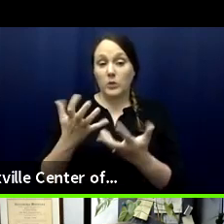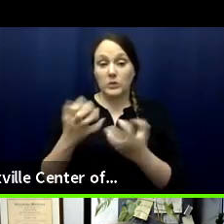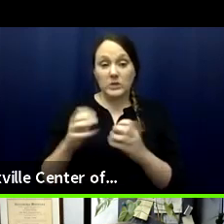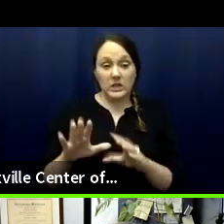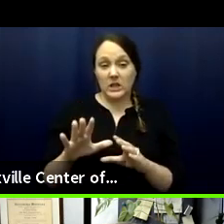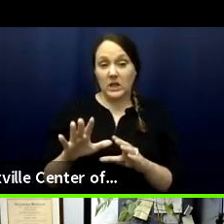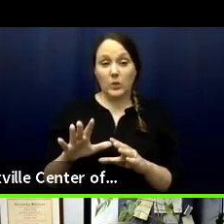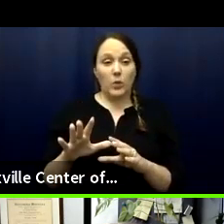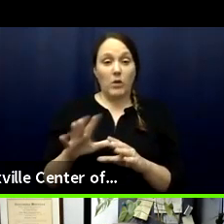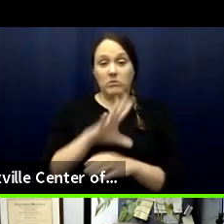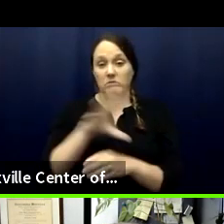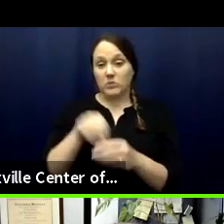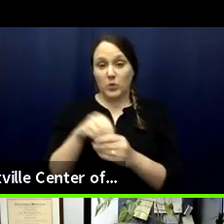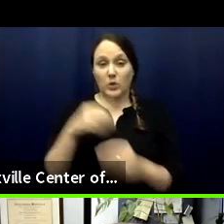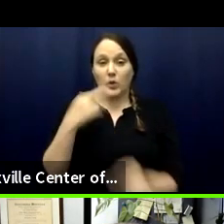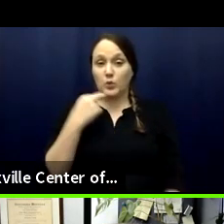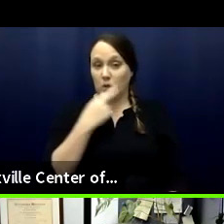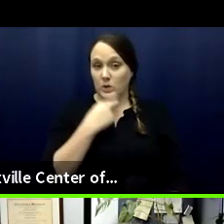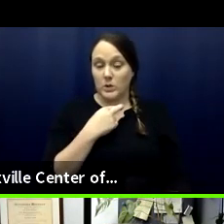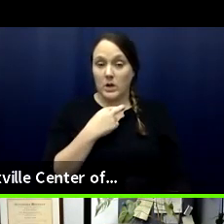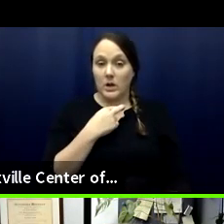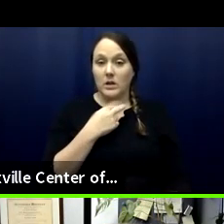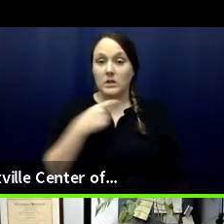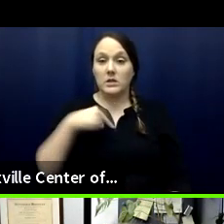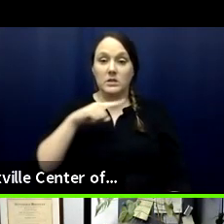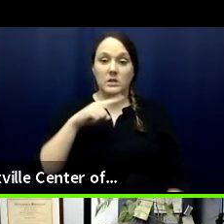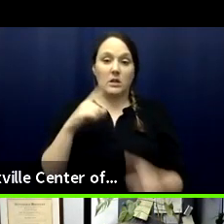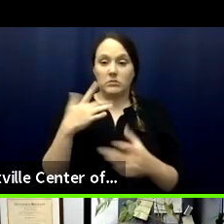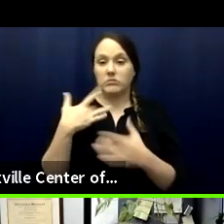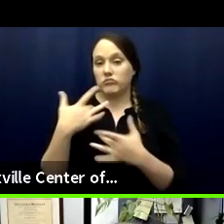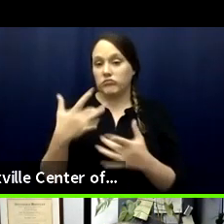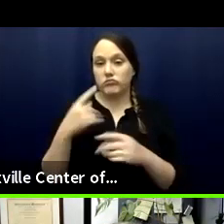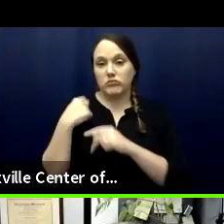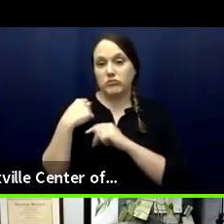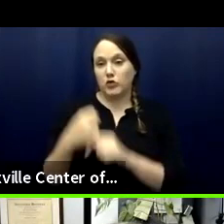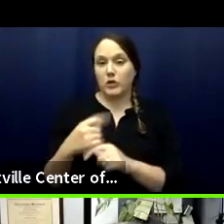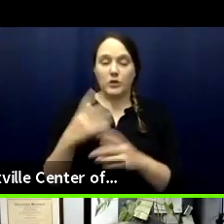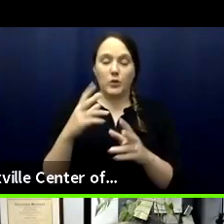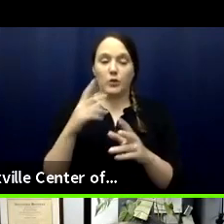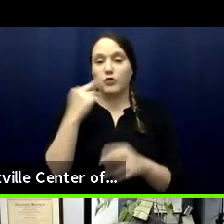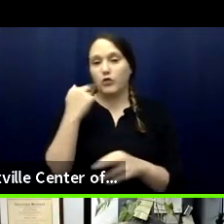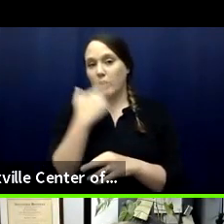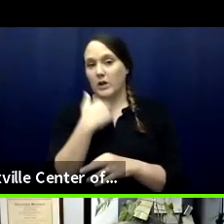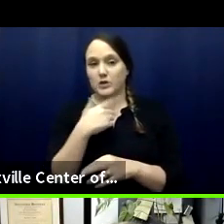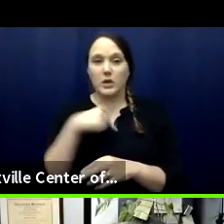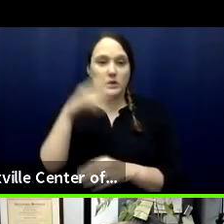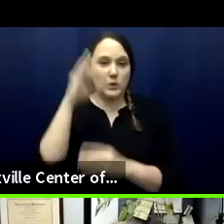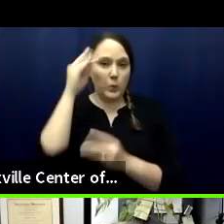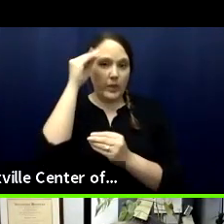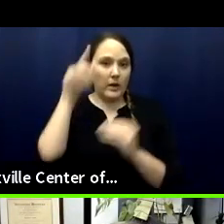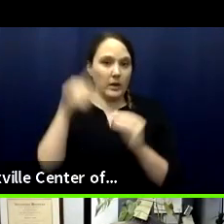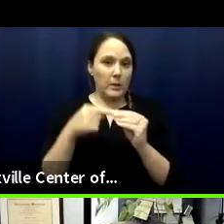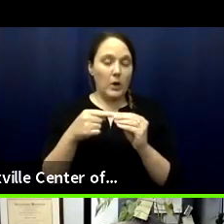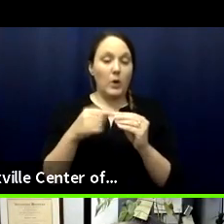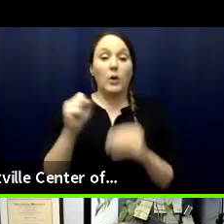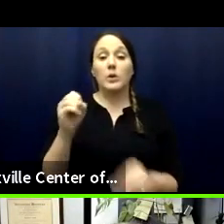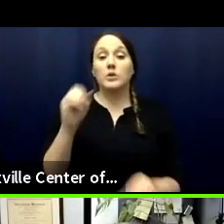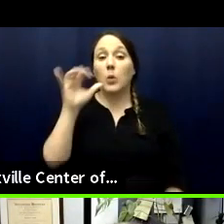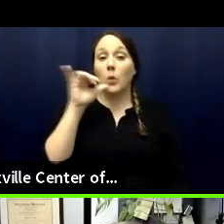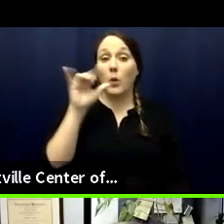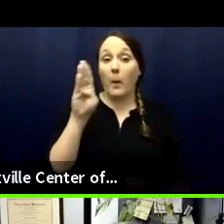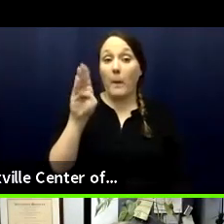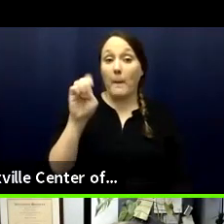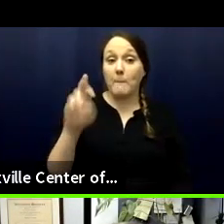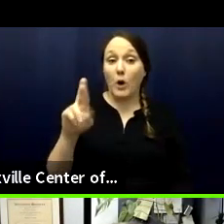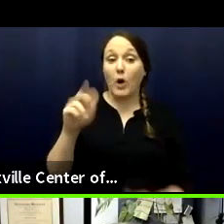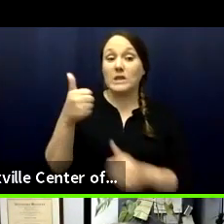capture restaurants, as we conventionally think of restaurants within this definition. So a bar is any